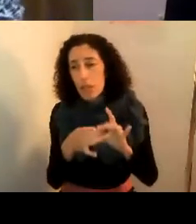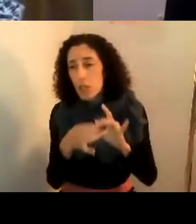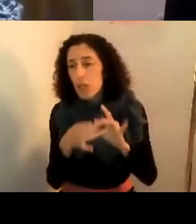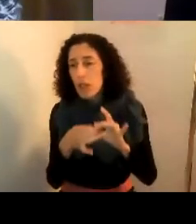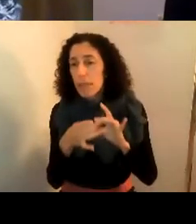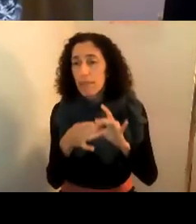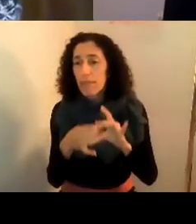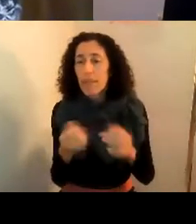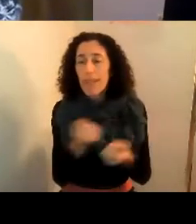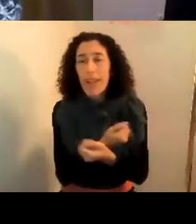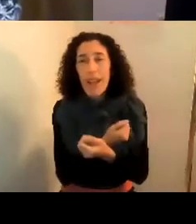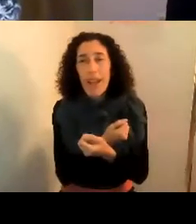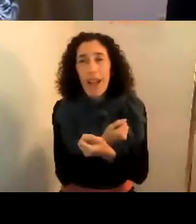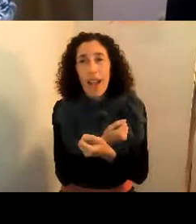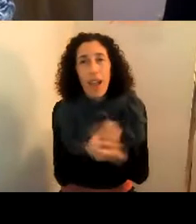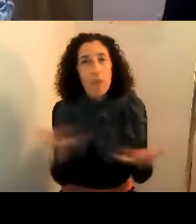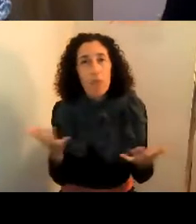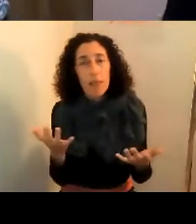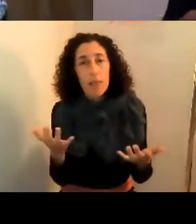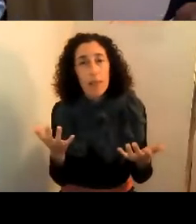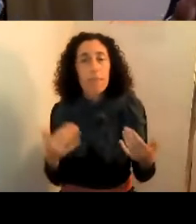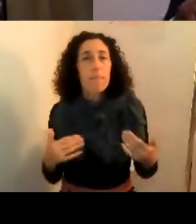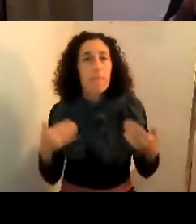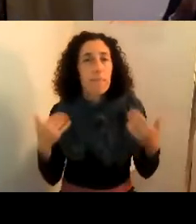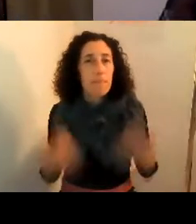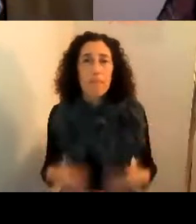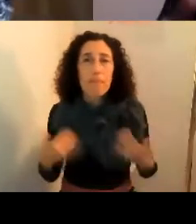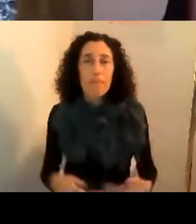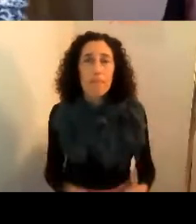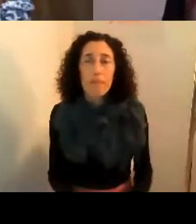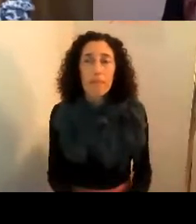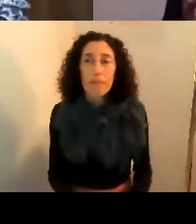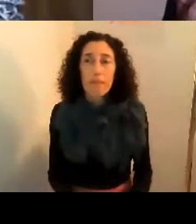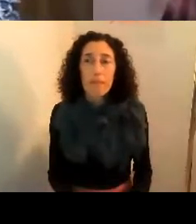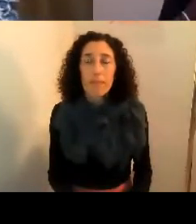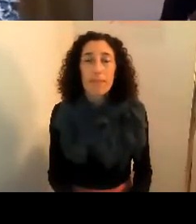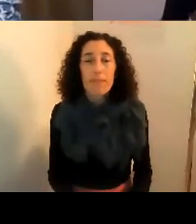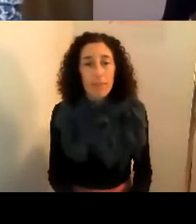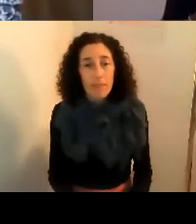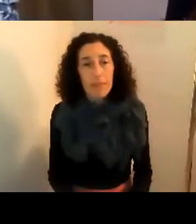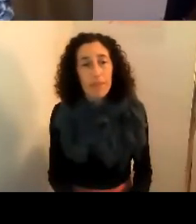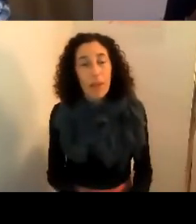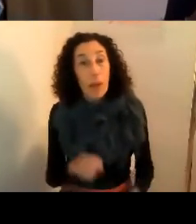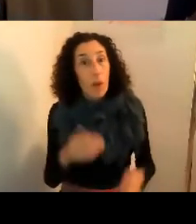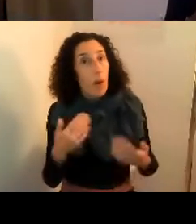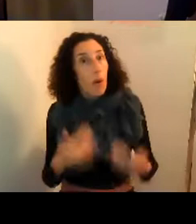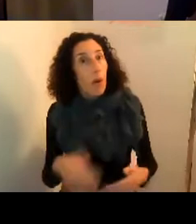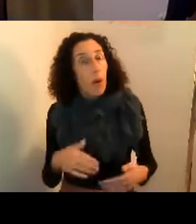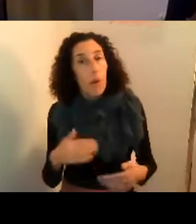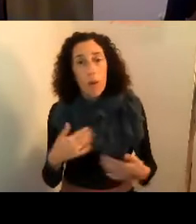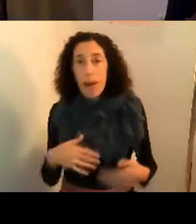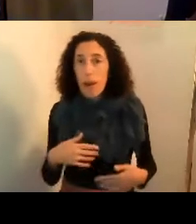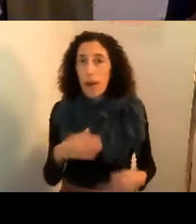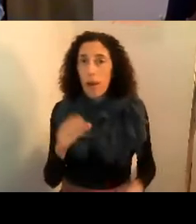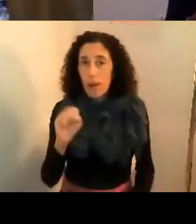experience. Mm-hmm. Ashe. So, because what you're saying too, it touches on what Natalia, you